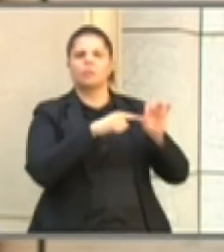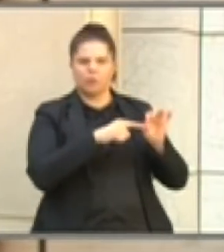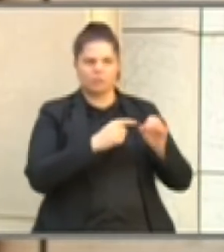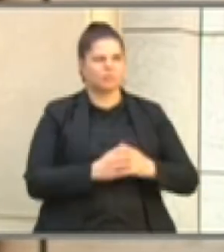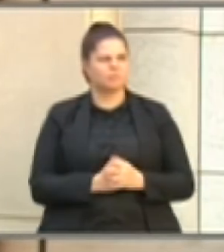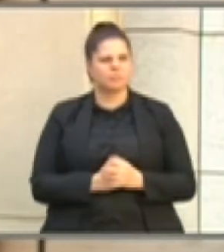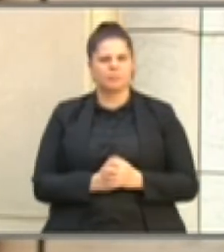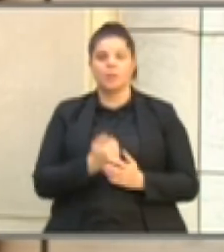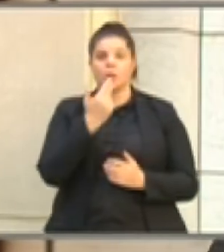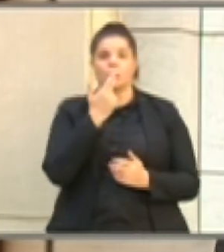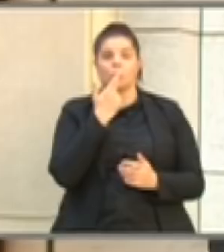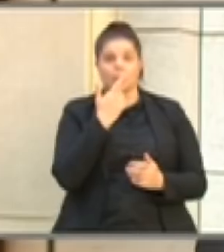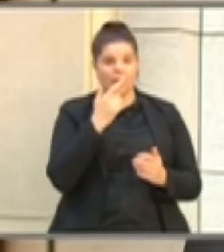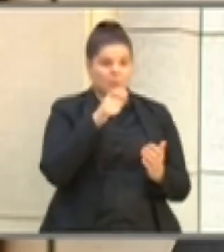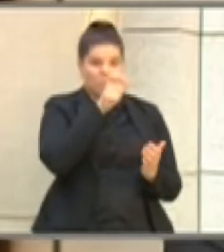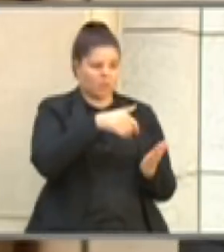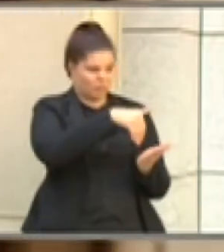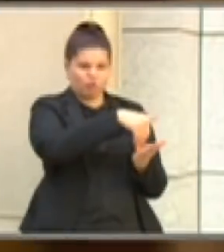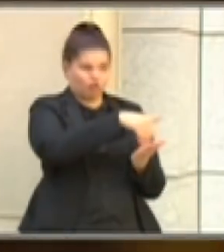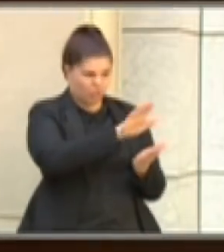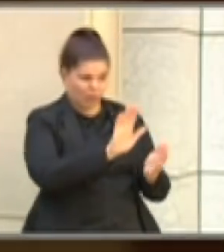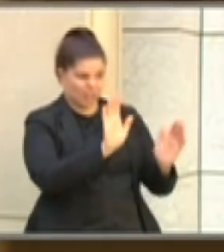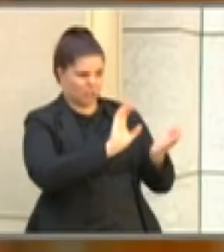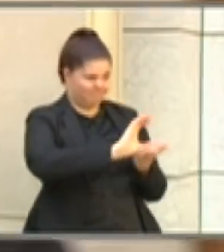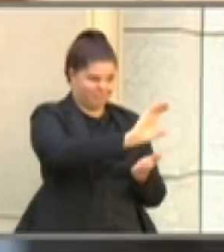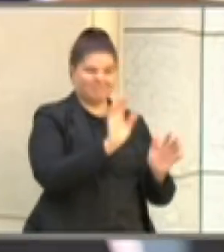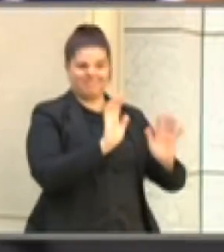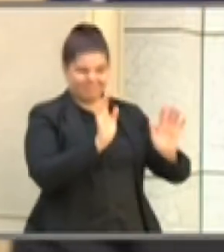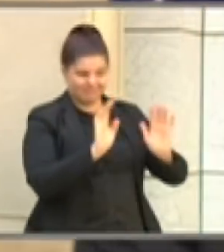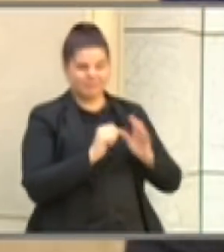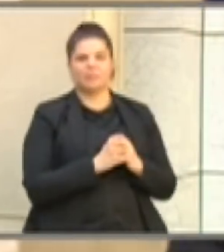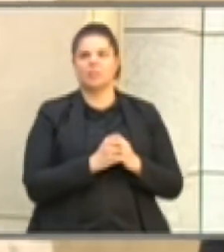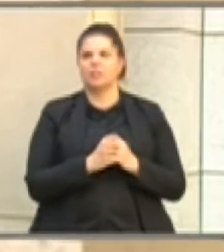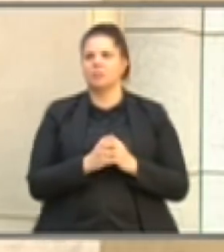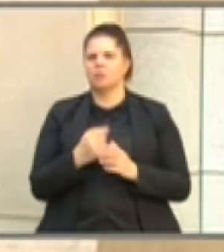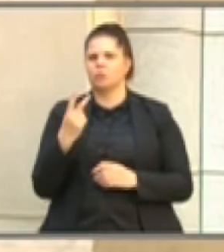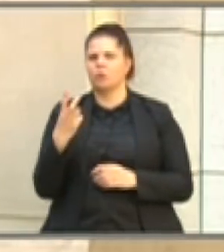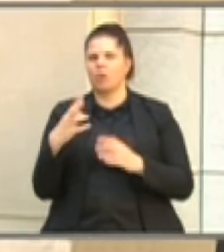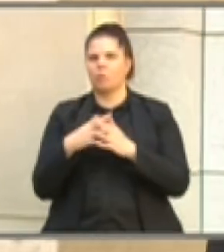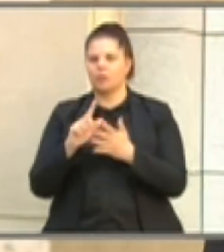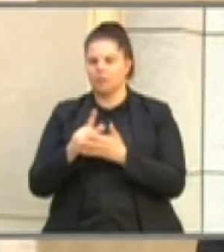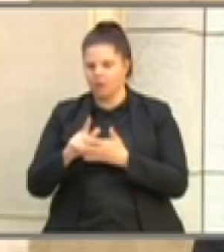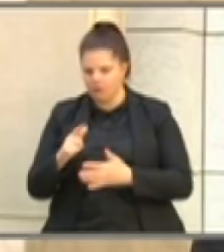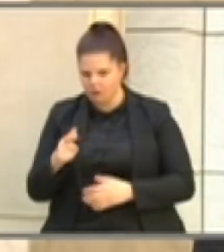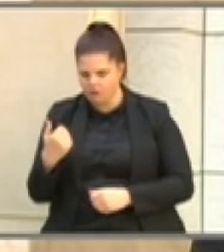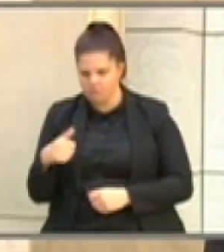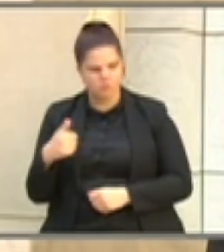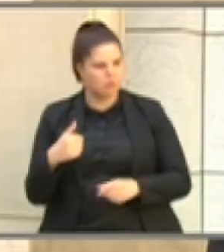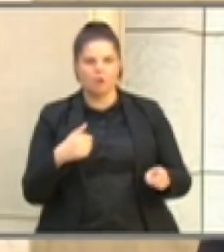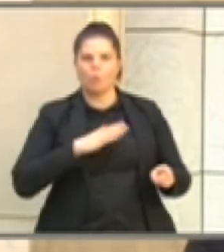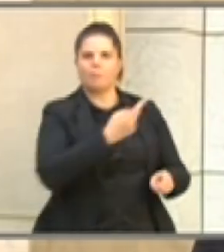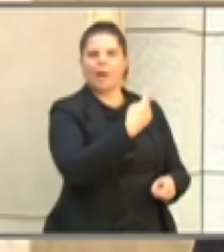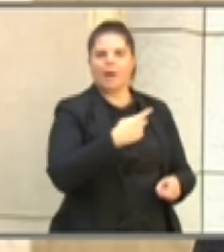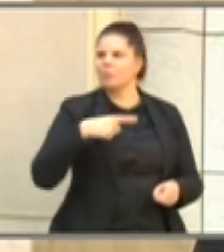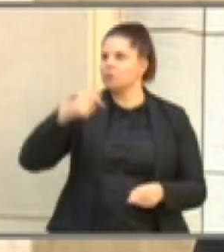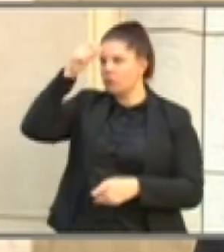And could an employer who may have sacked someone in the last couple of weeks maybe have a rethink and put them back on the books now that they know this wage is coming? Well, exactly